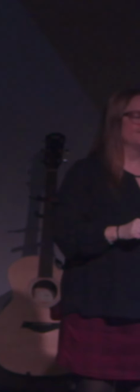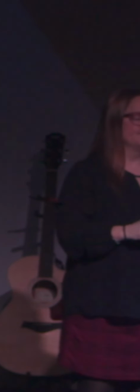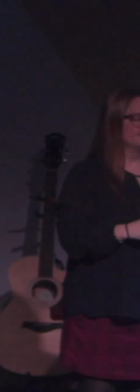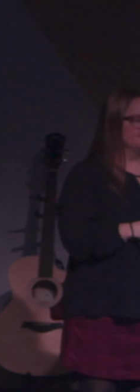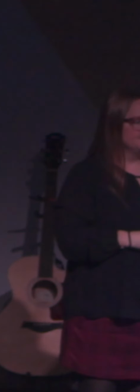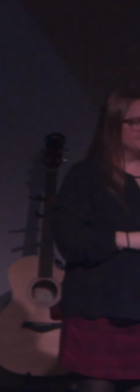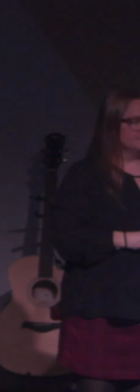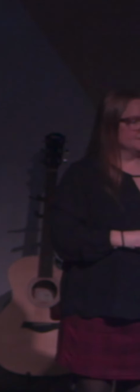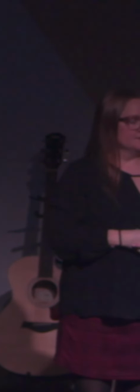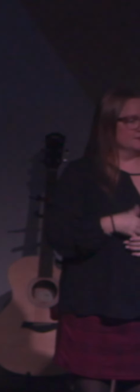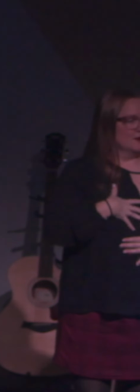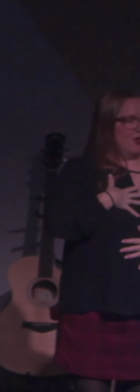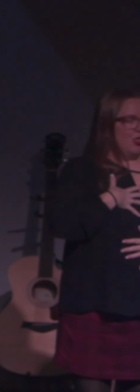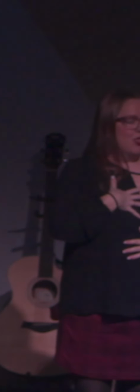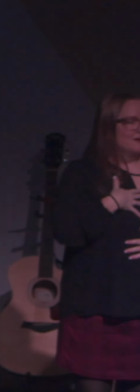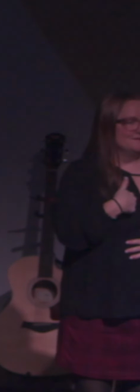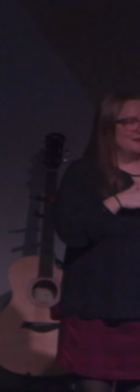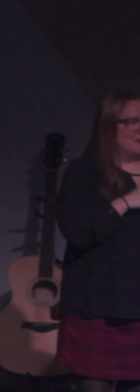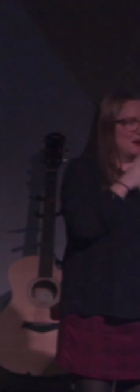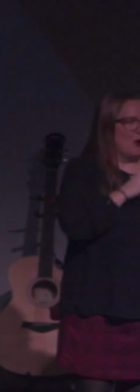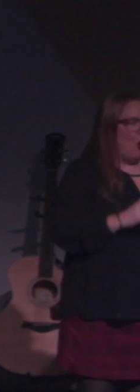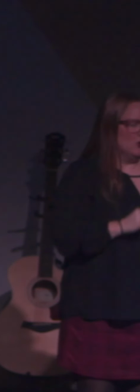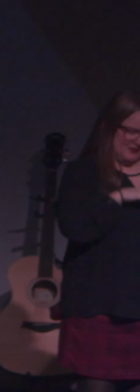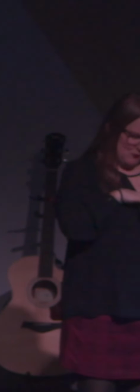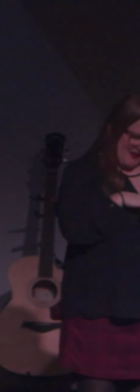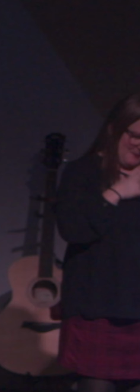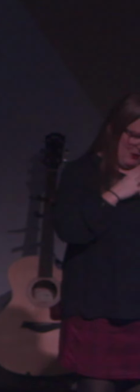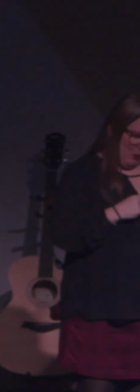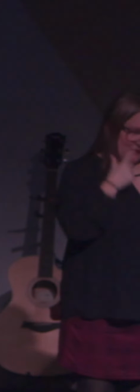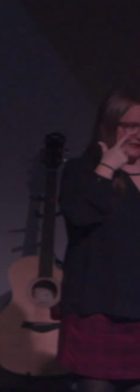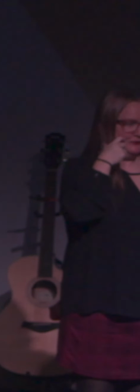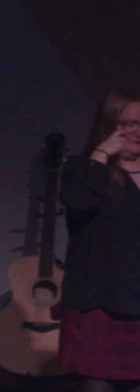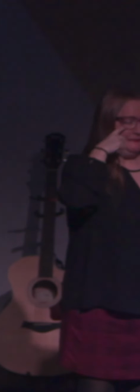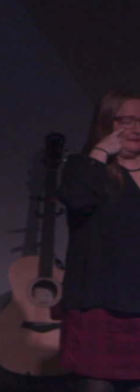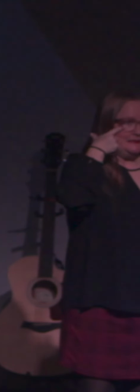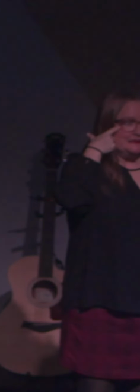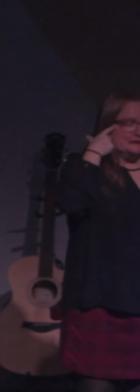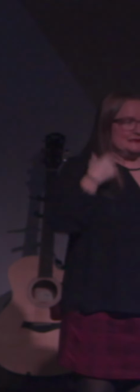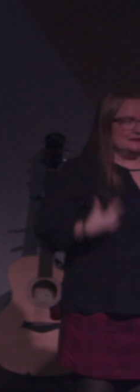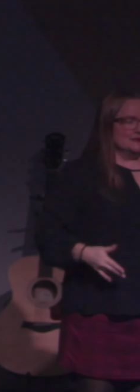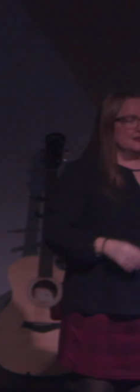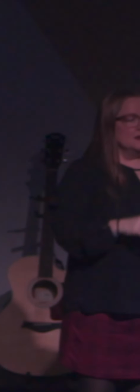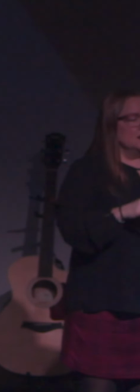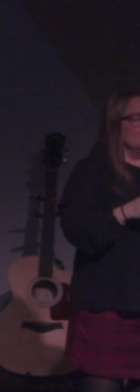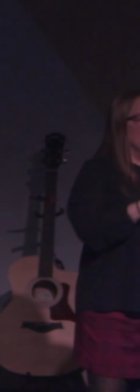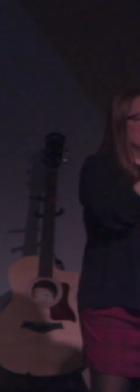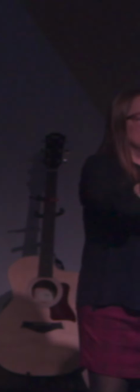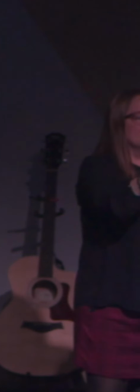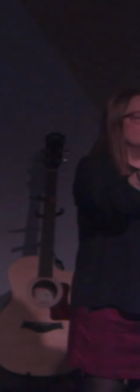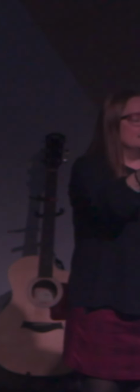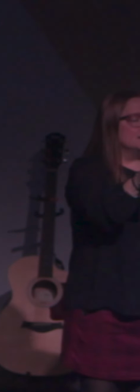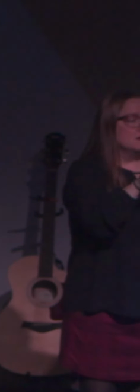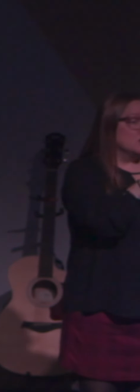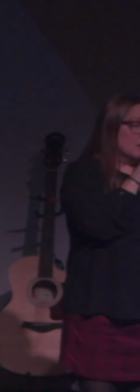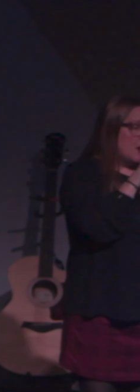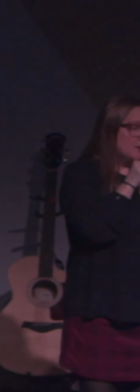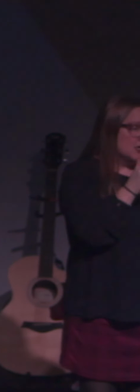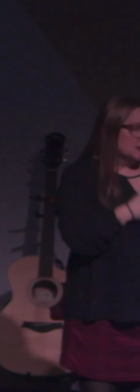Golly. I'm getting old, man. I'm getting weak in my old age. Well, if dot 10 is your mom doesn't